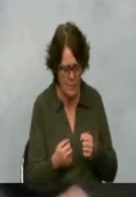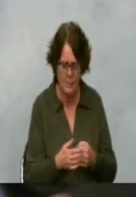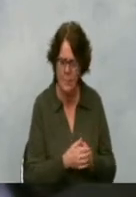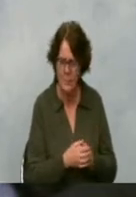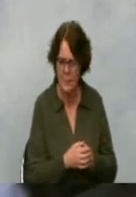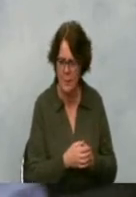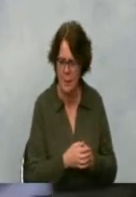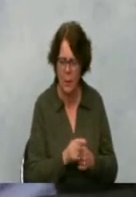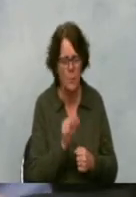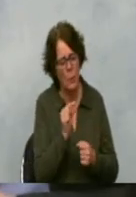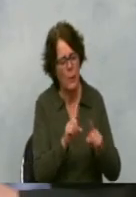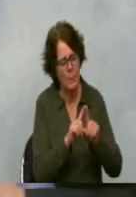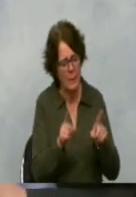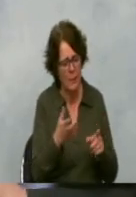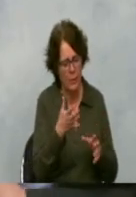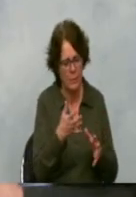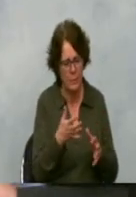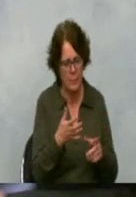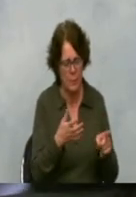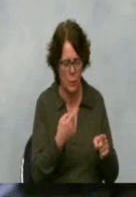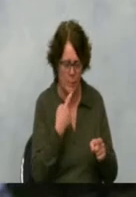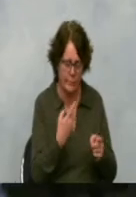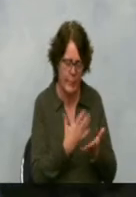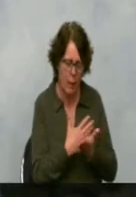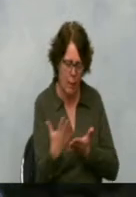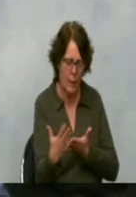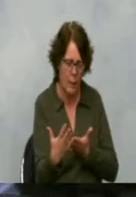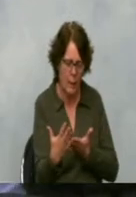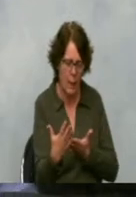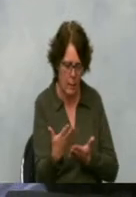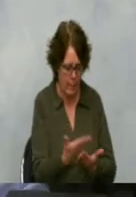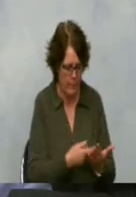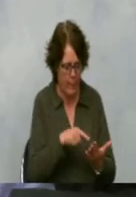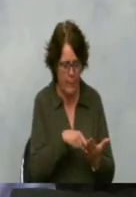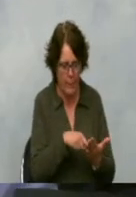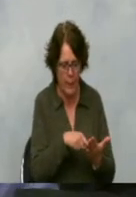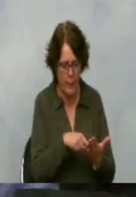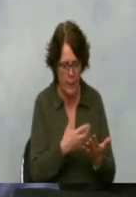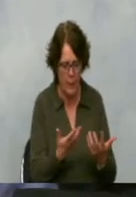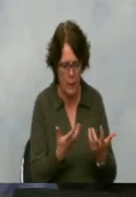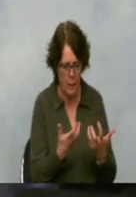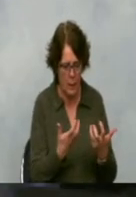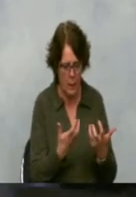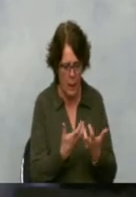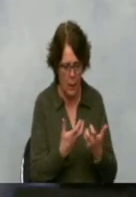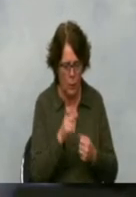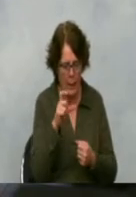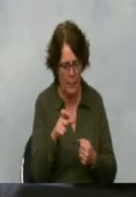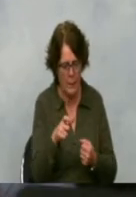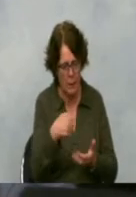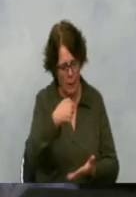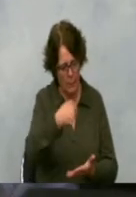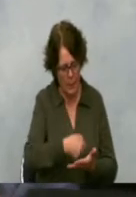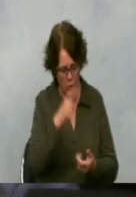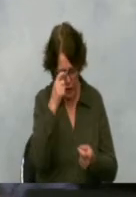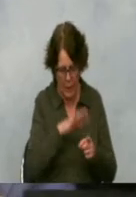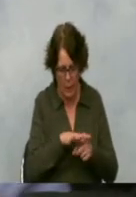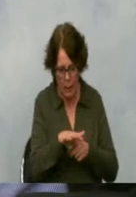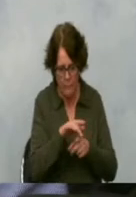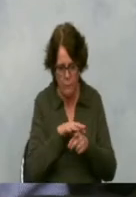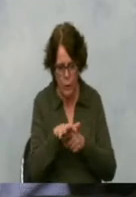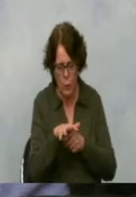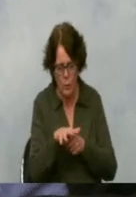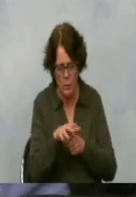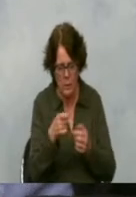Slightly different to that, Paul. You've mentioned quite clearly in the paper here about how the capital budget can influence the